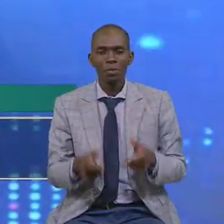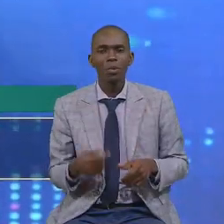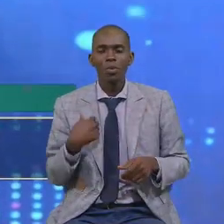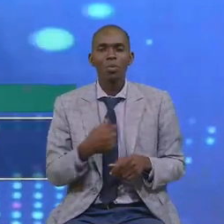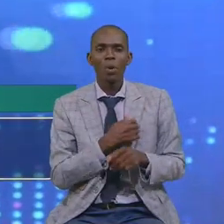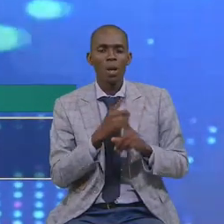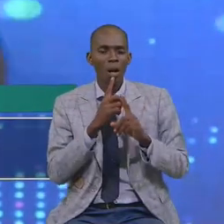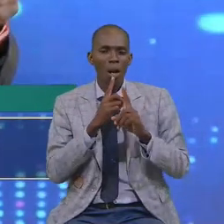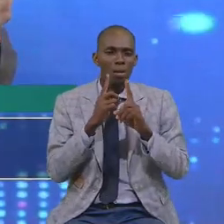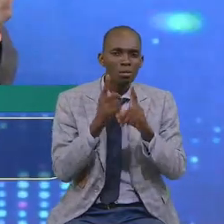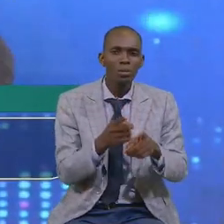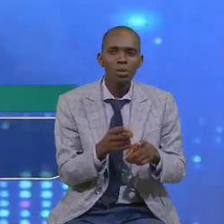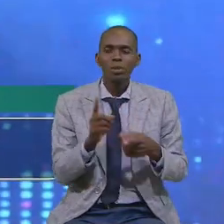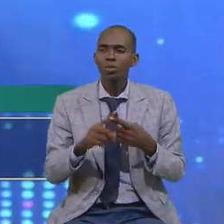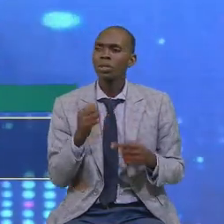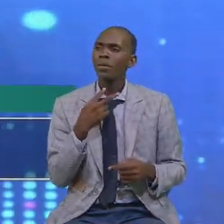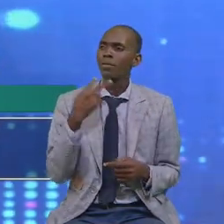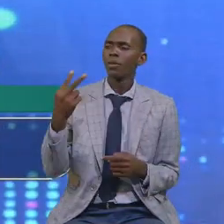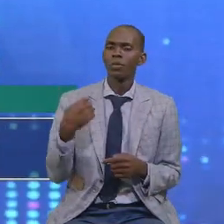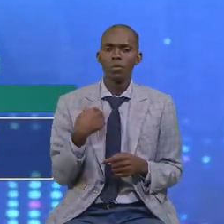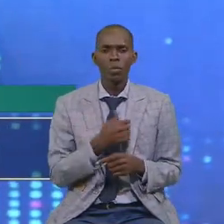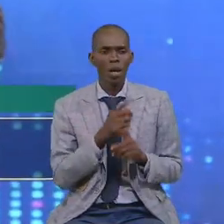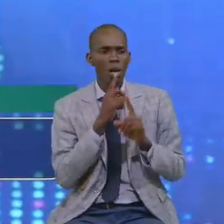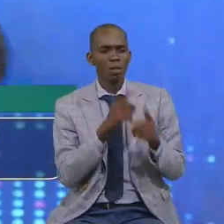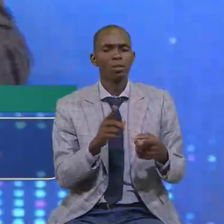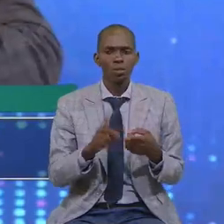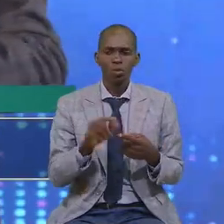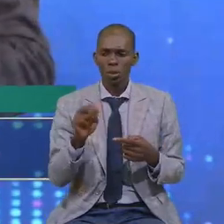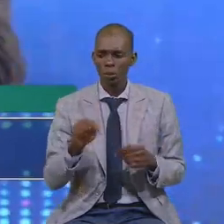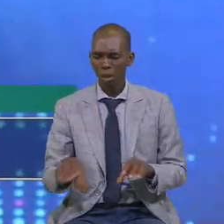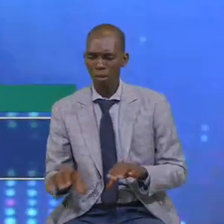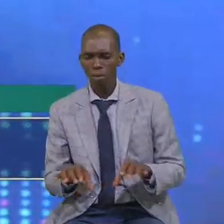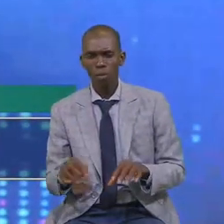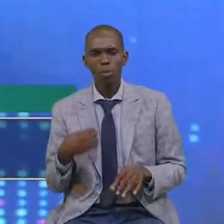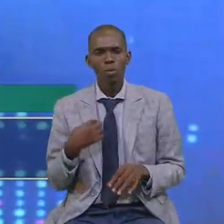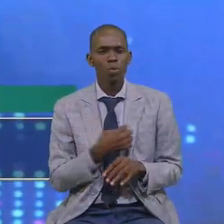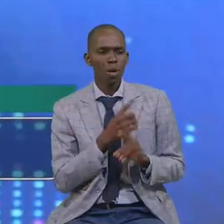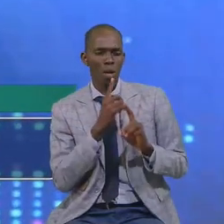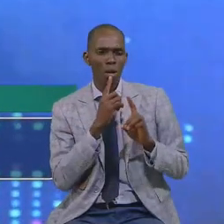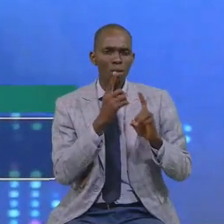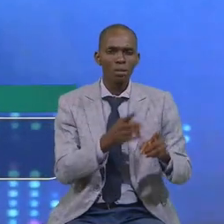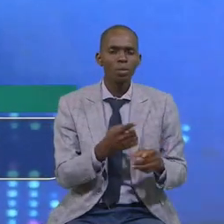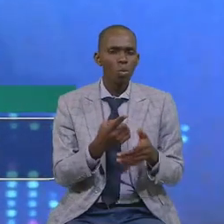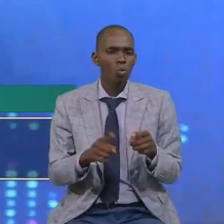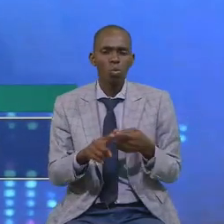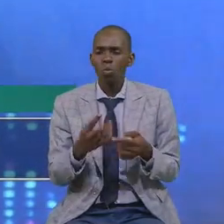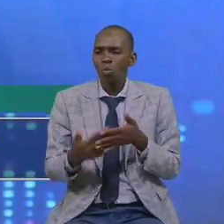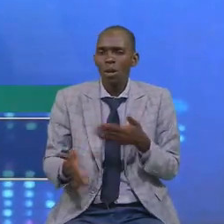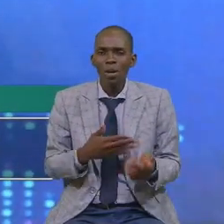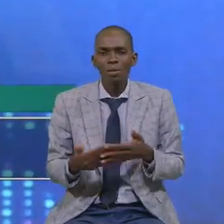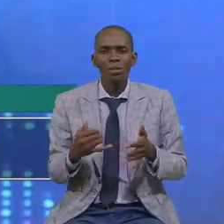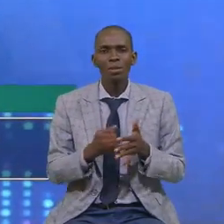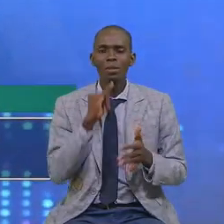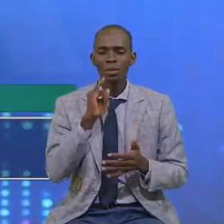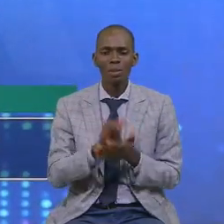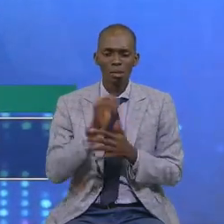respond to a voice. We respond to an action. We respond to whatever it is that touches